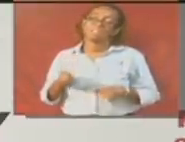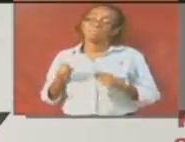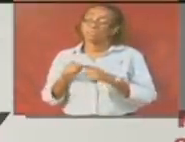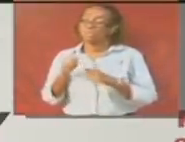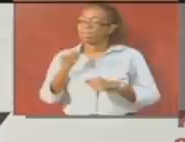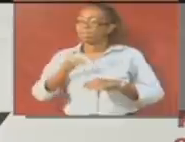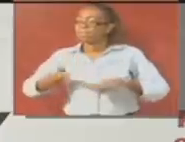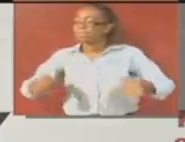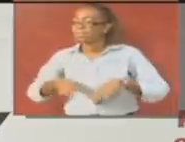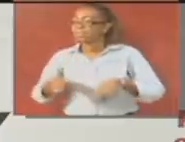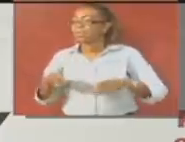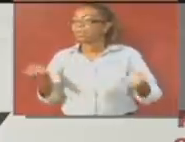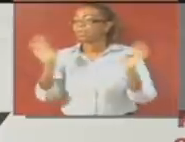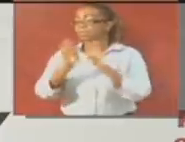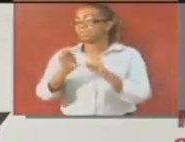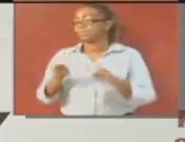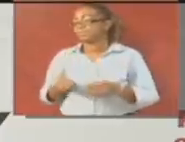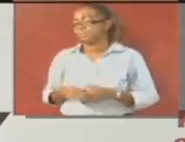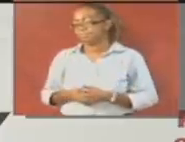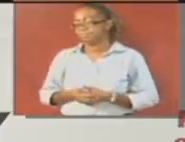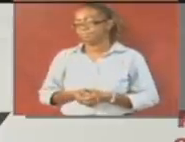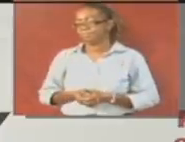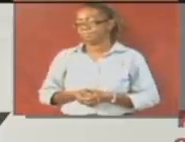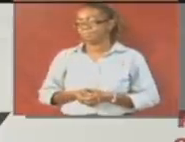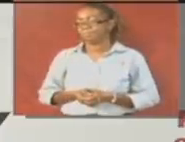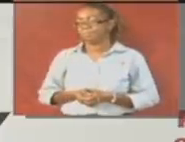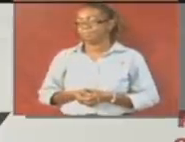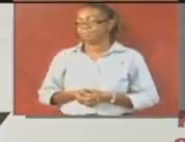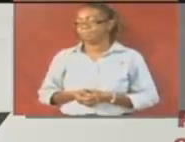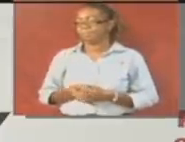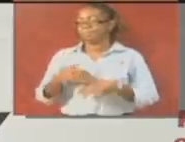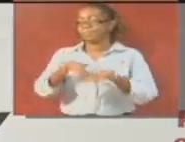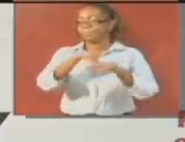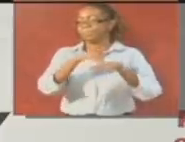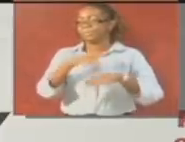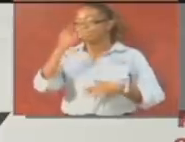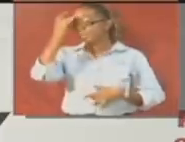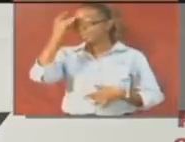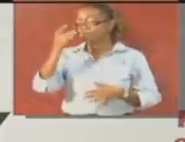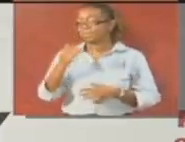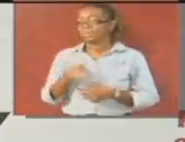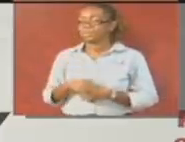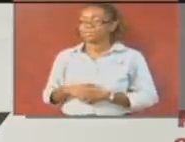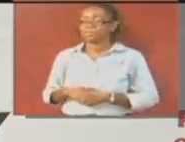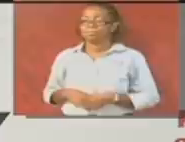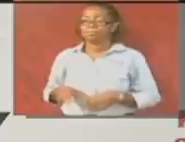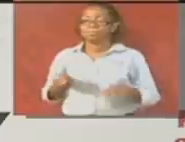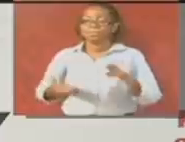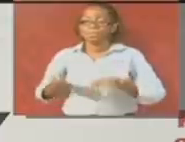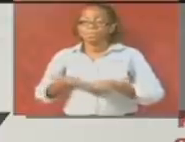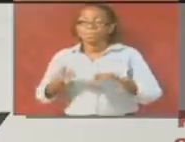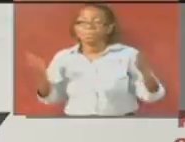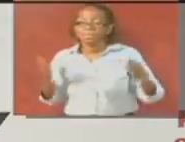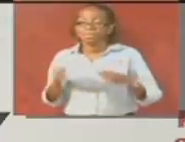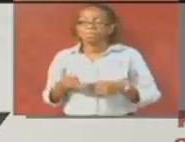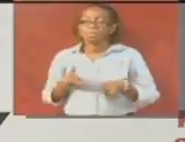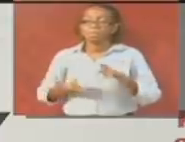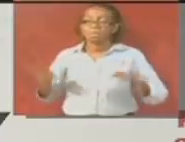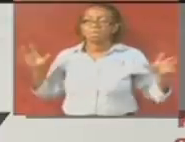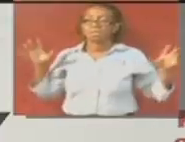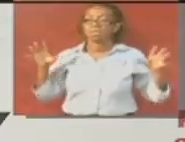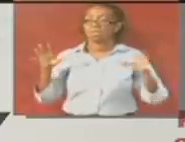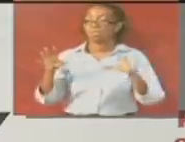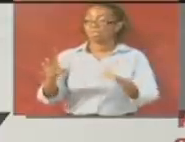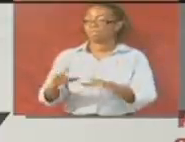quote-unquote last lap gathering that was followed a couple of weeks later by a spike that really could only be explained by